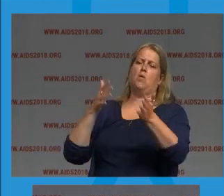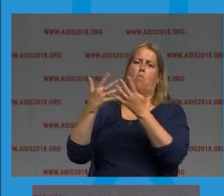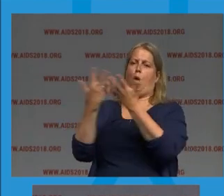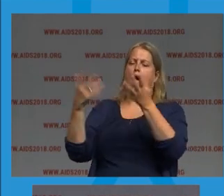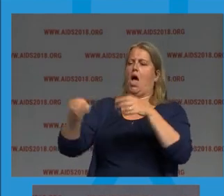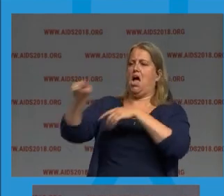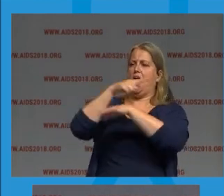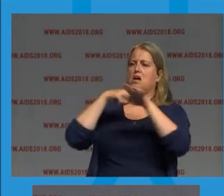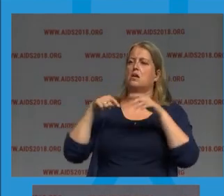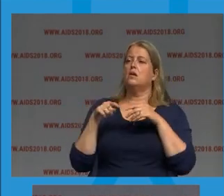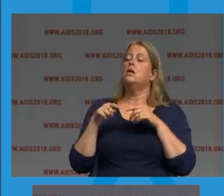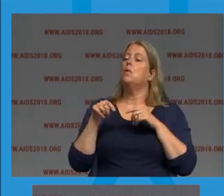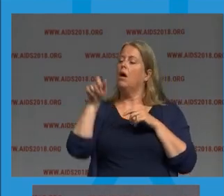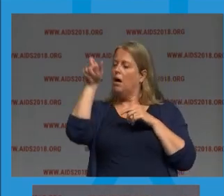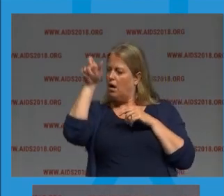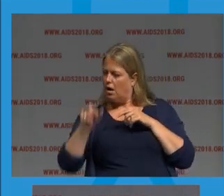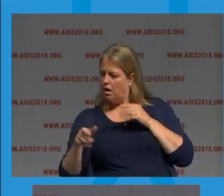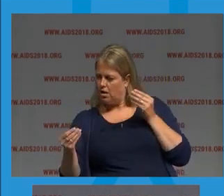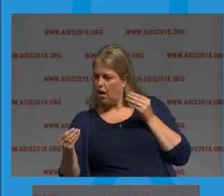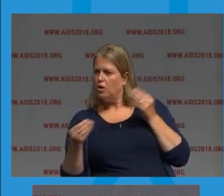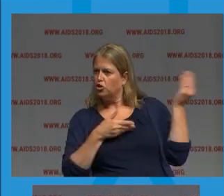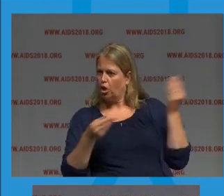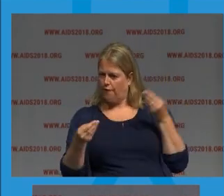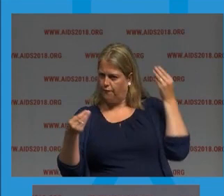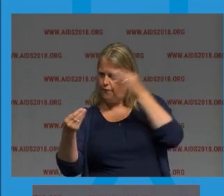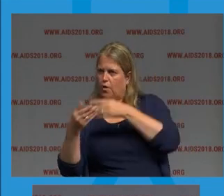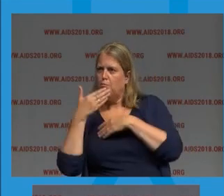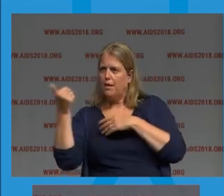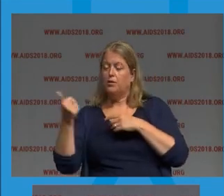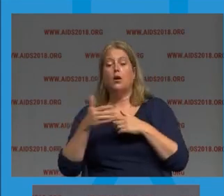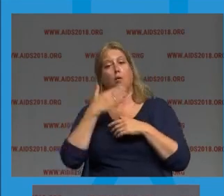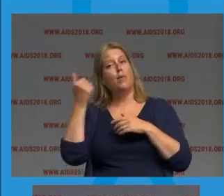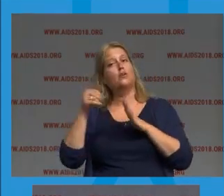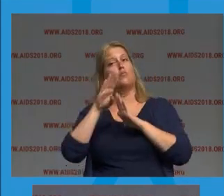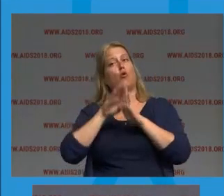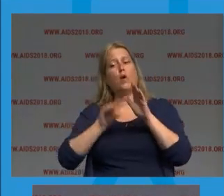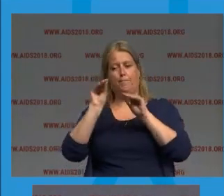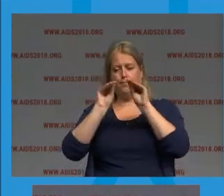you to serve that person better and to do better programming. Thank you.